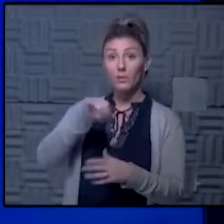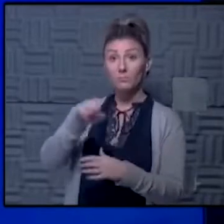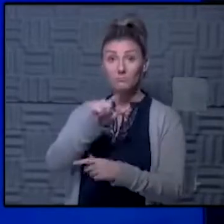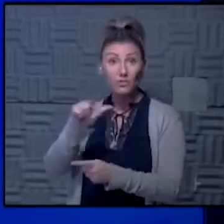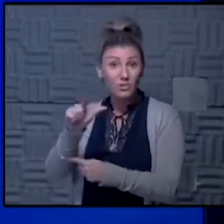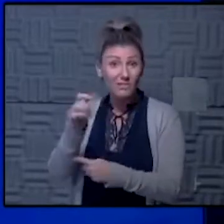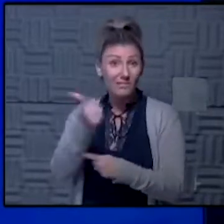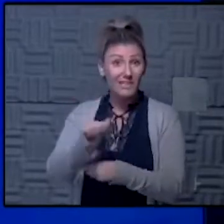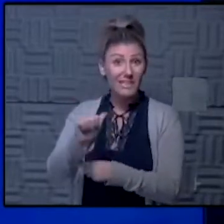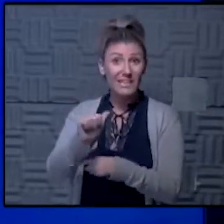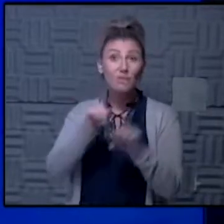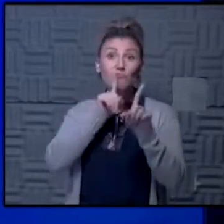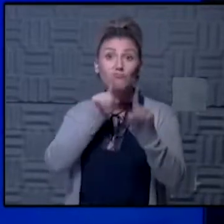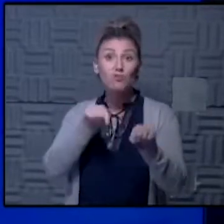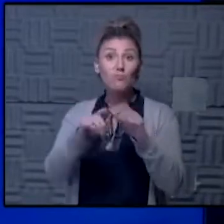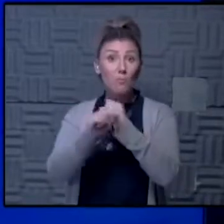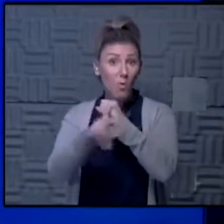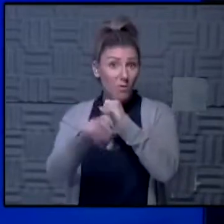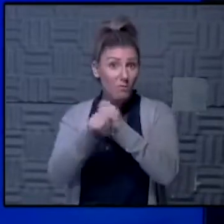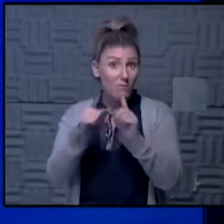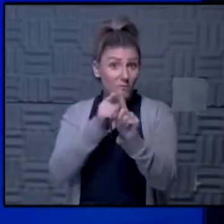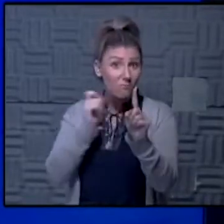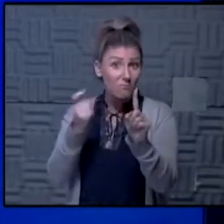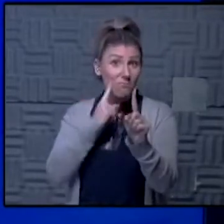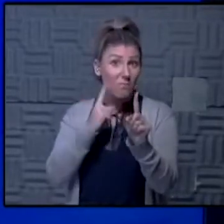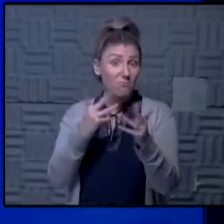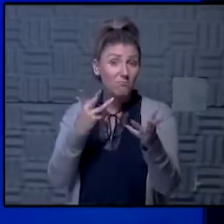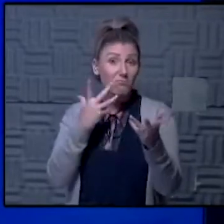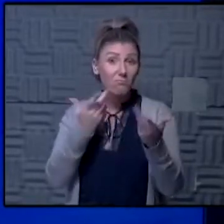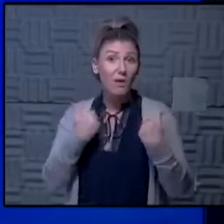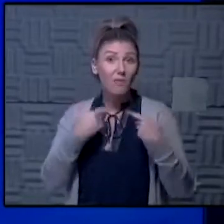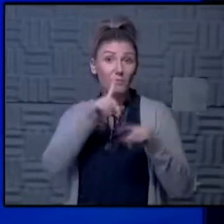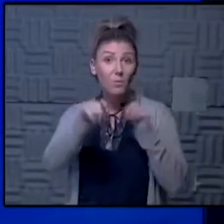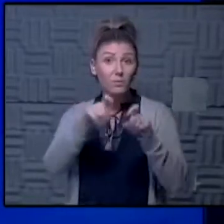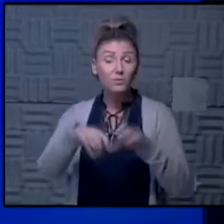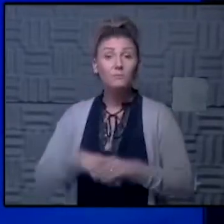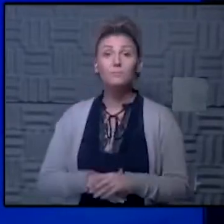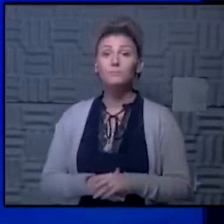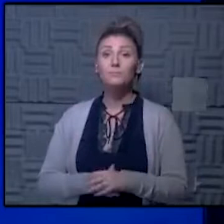there any reporters on the line who have questions today?